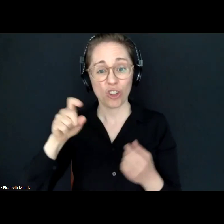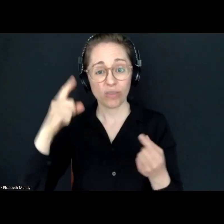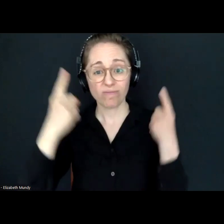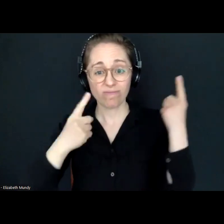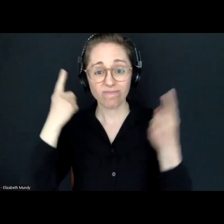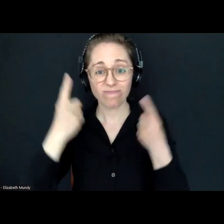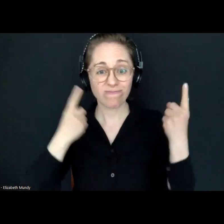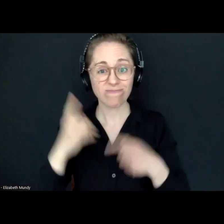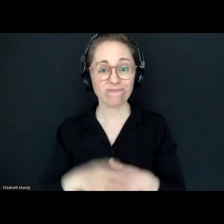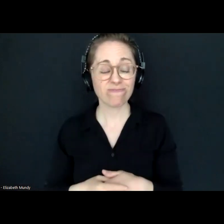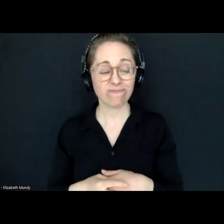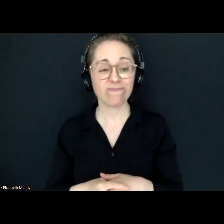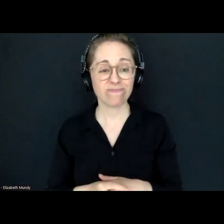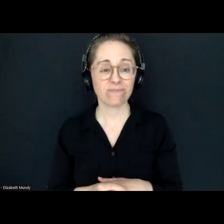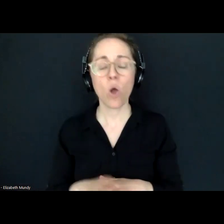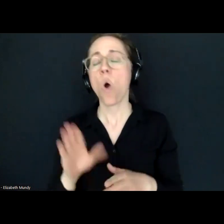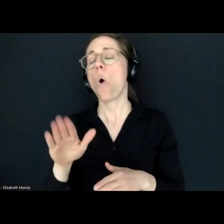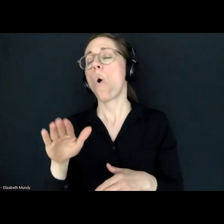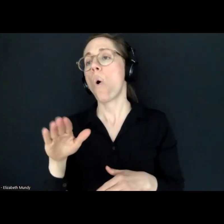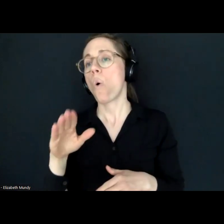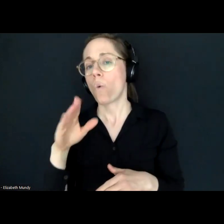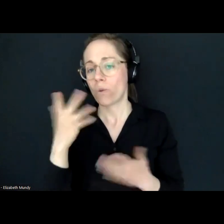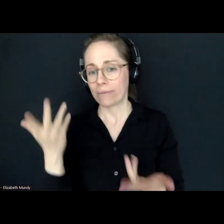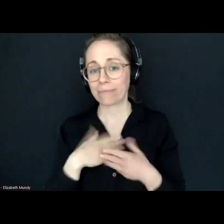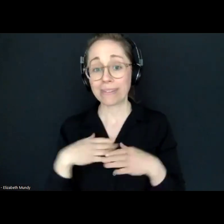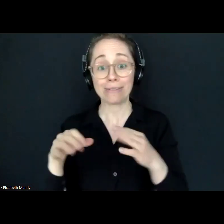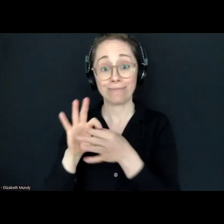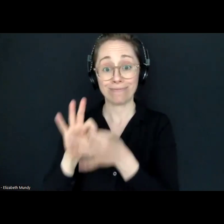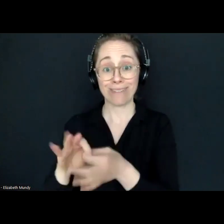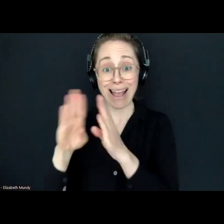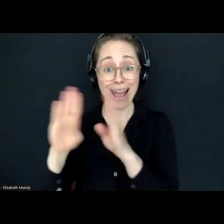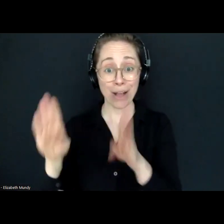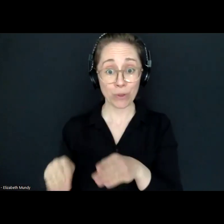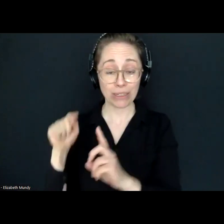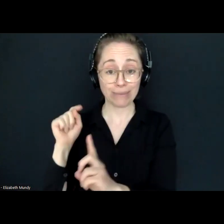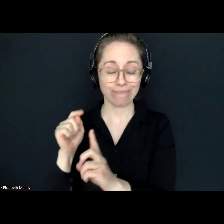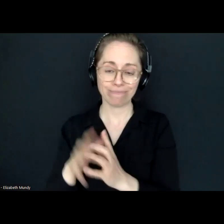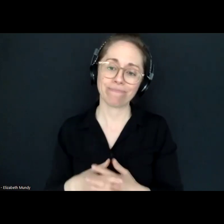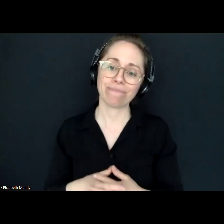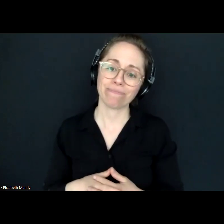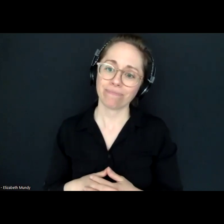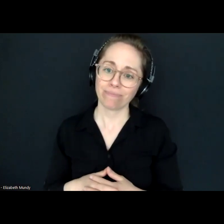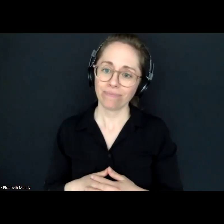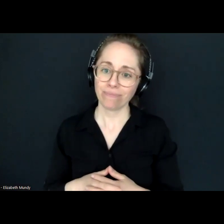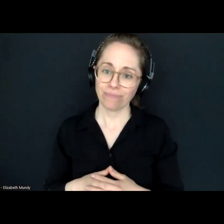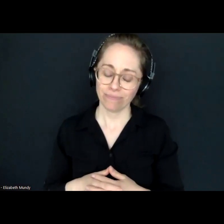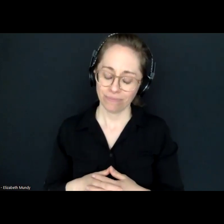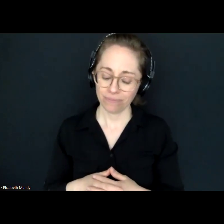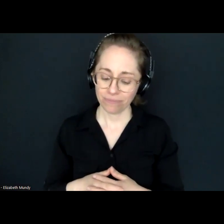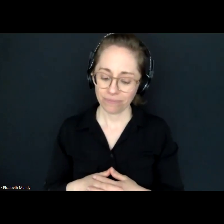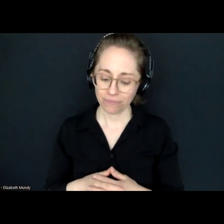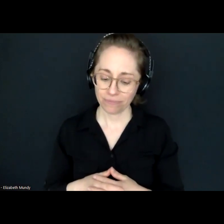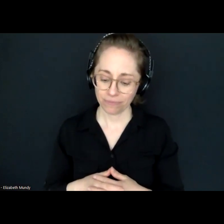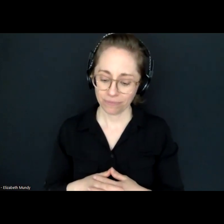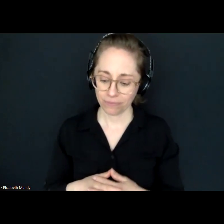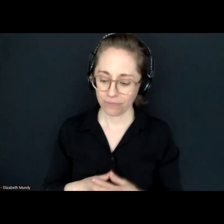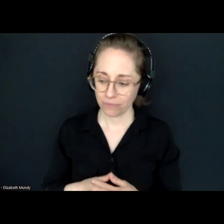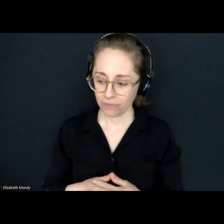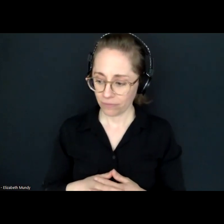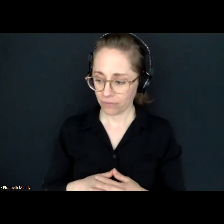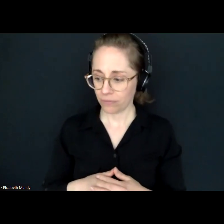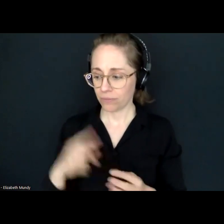So those were some of the things. Oh, on the housing side, I think one of the questions, one thing that I've been thinking a lot about